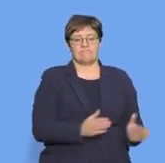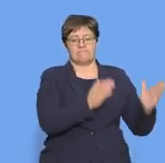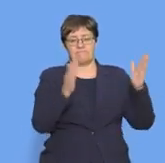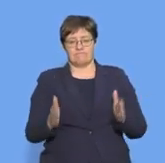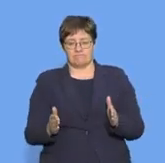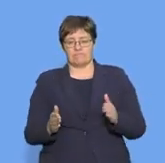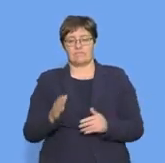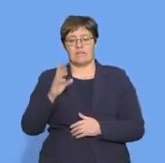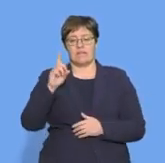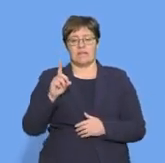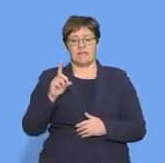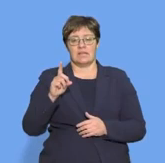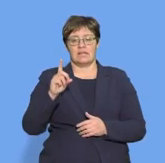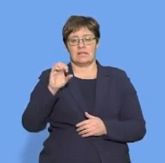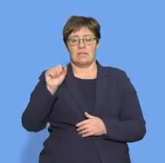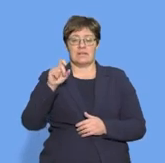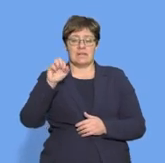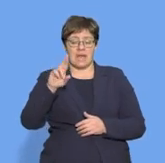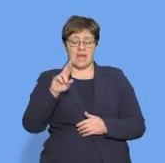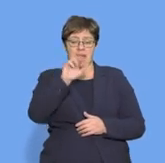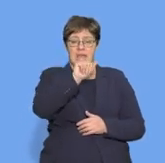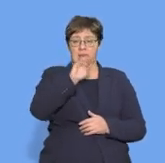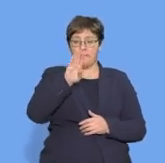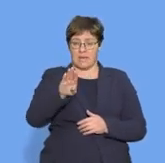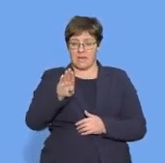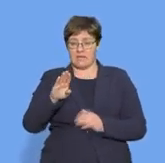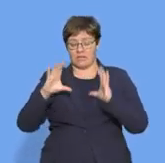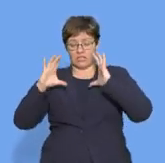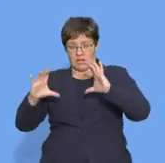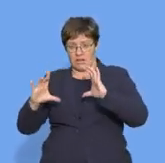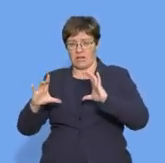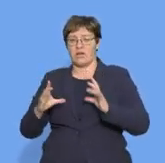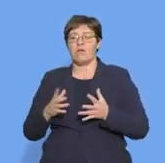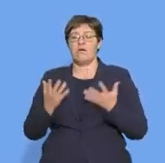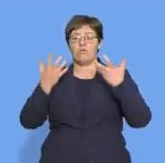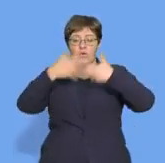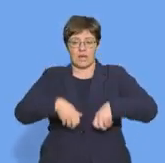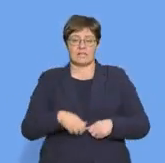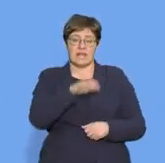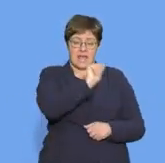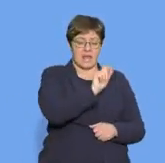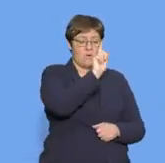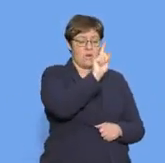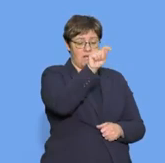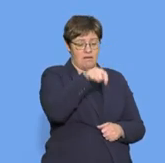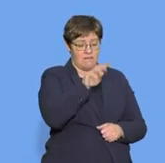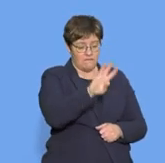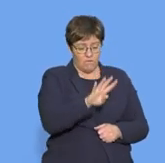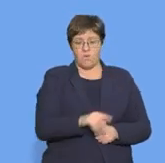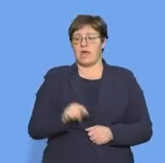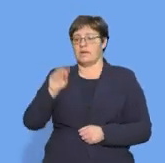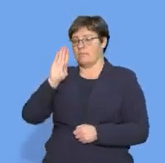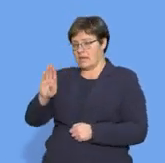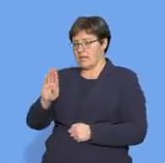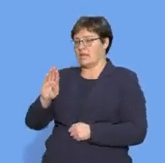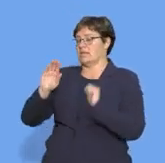The diameter AB of a circle has coordinates A, 1, which is 1 and 4,